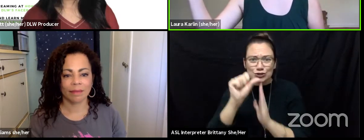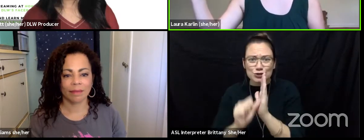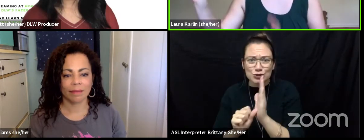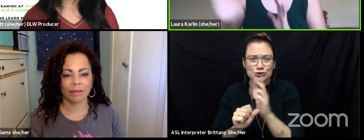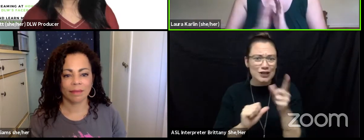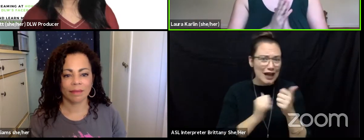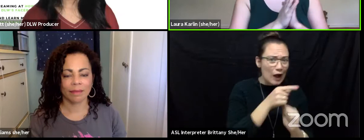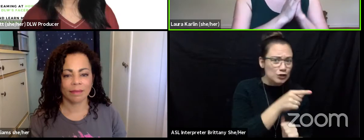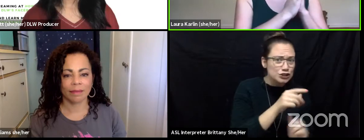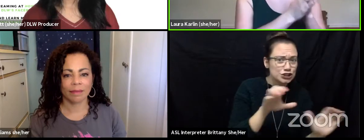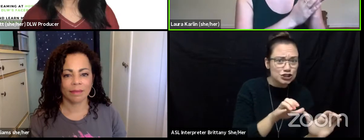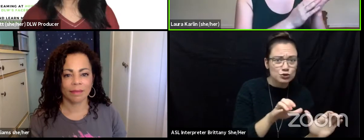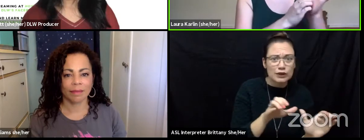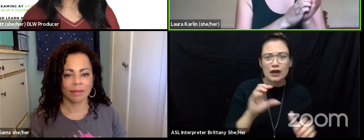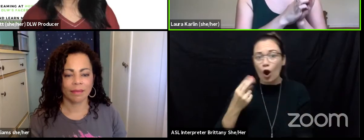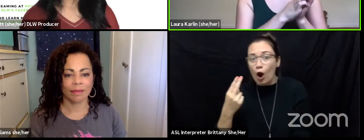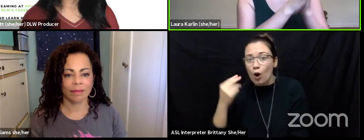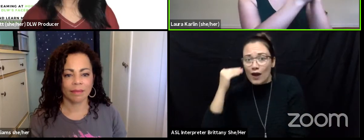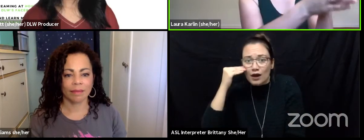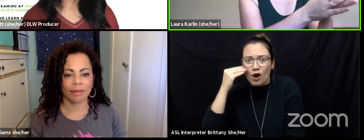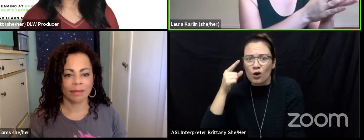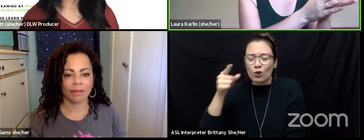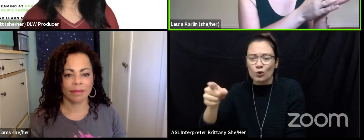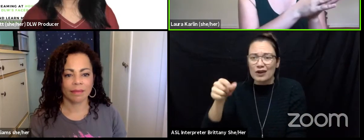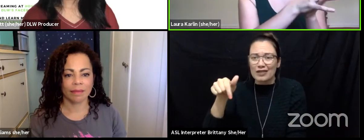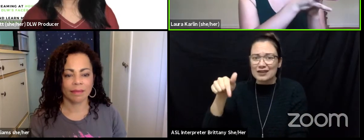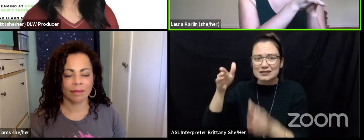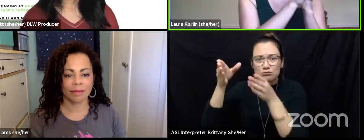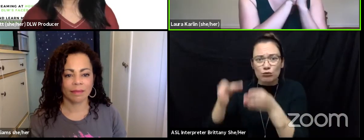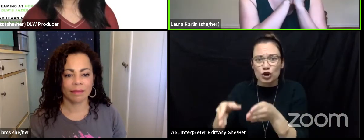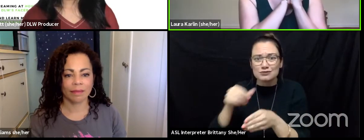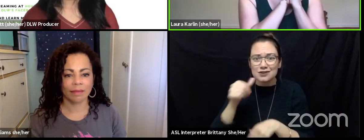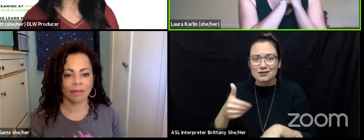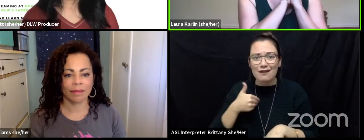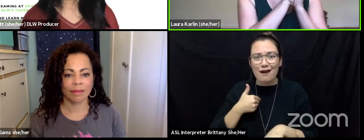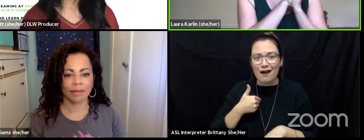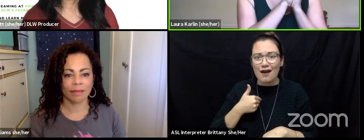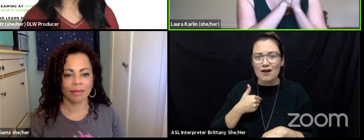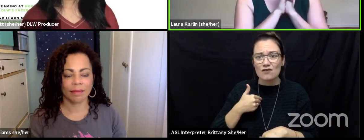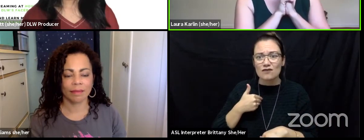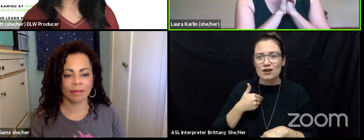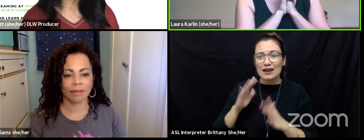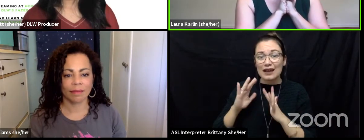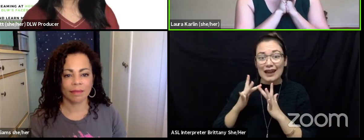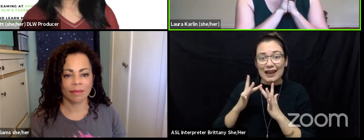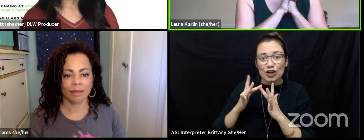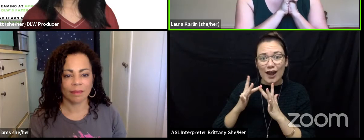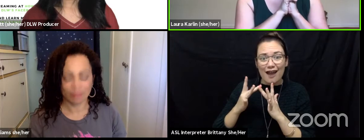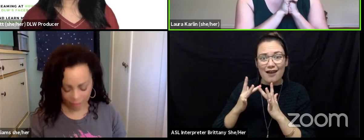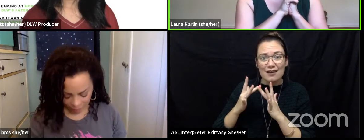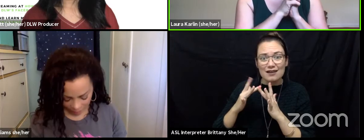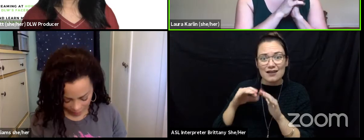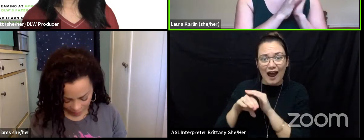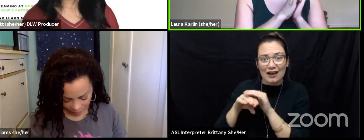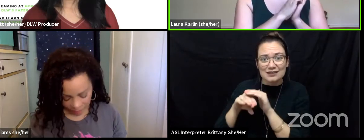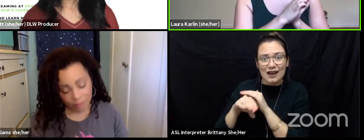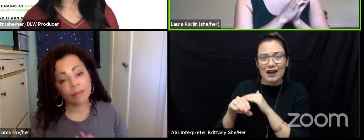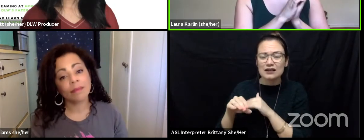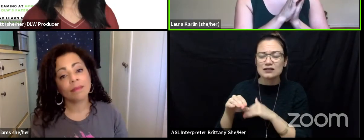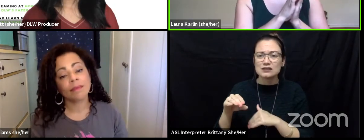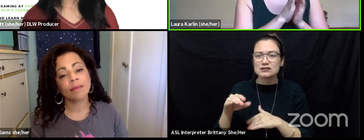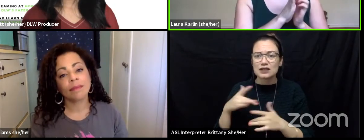she's doing? And oh, I know that, you know, this person doesn't have internet at her home, and I'm worried about her. Has